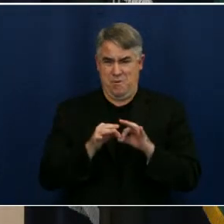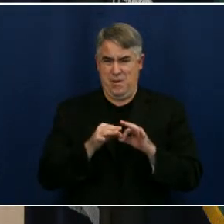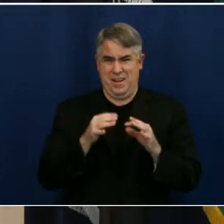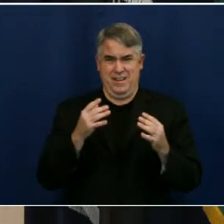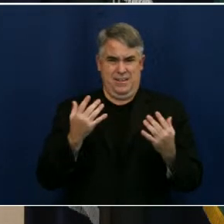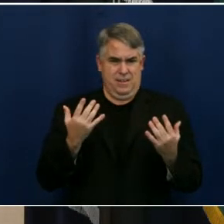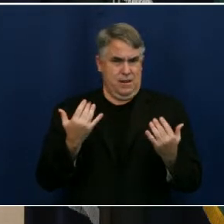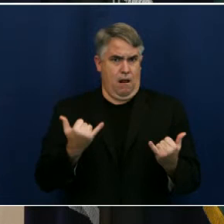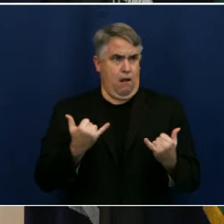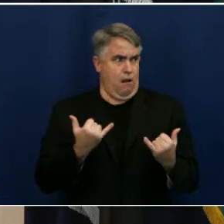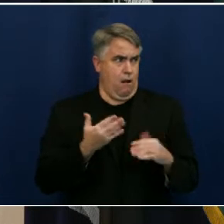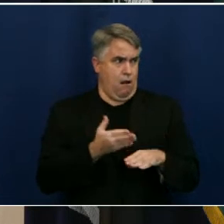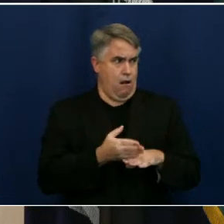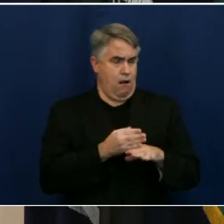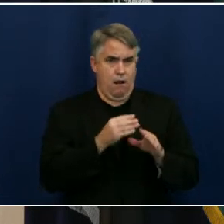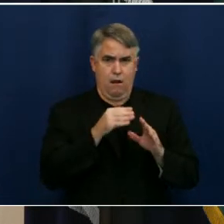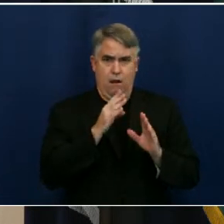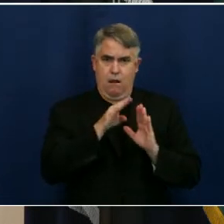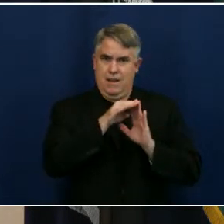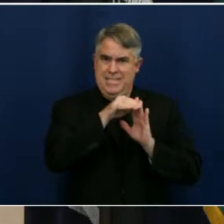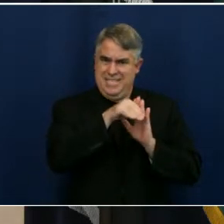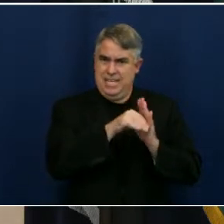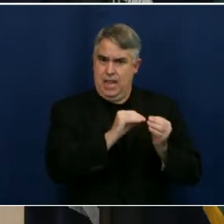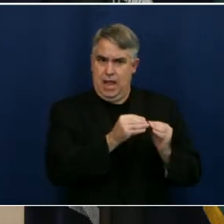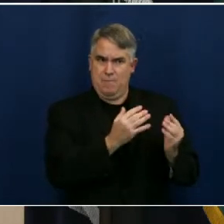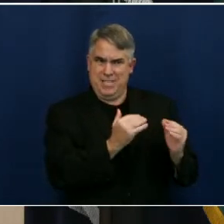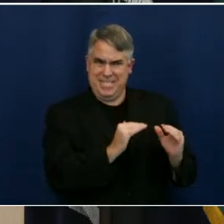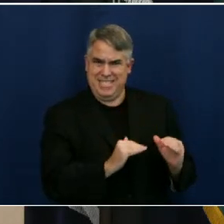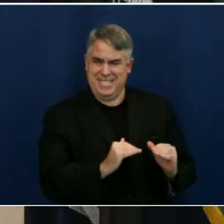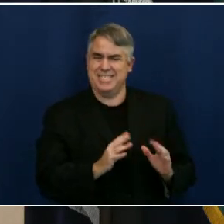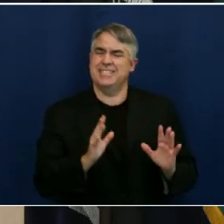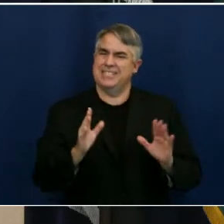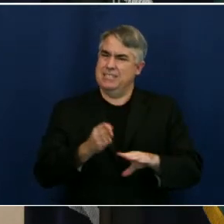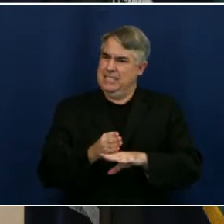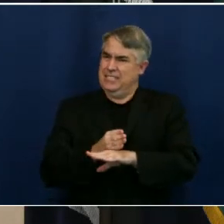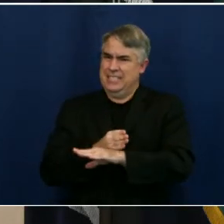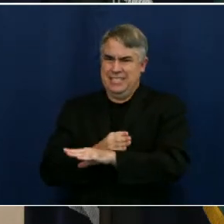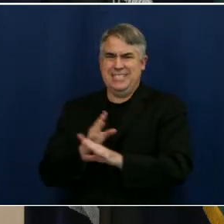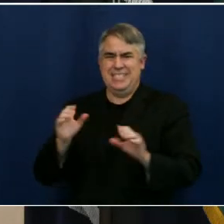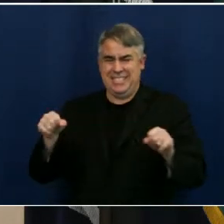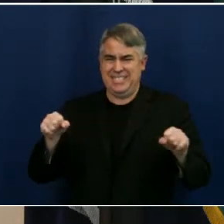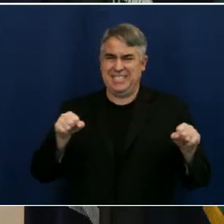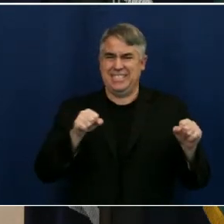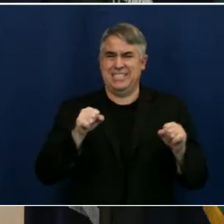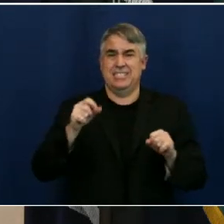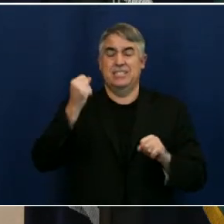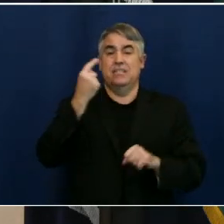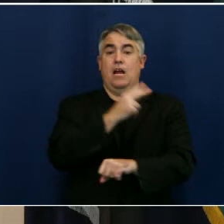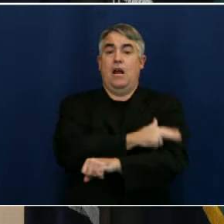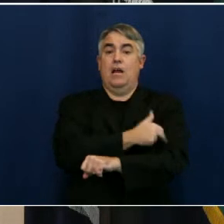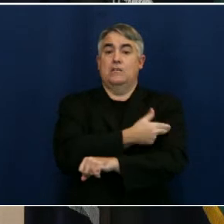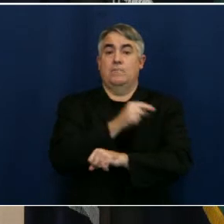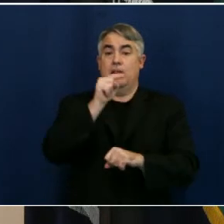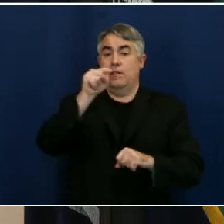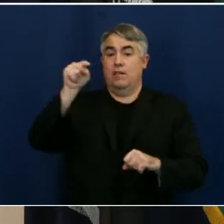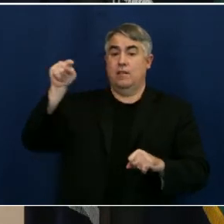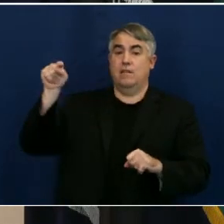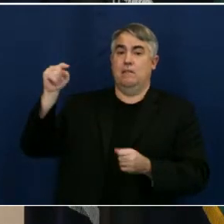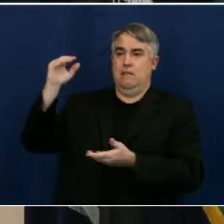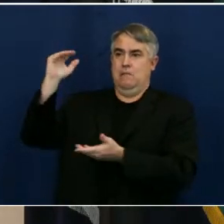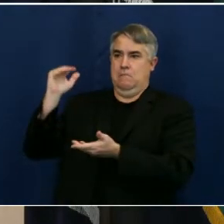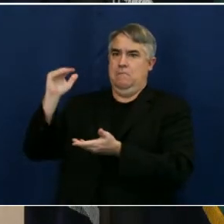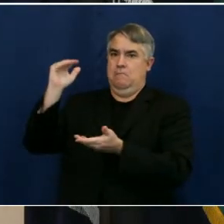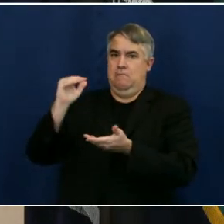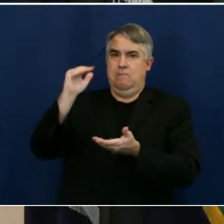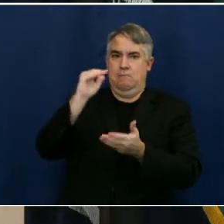We've seen some positive impact on our cases, very modest declines beginning in our hospitalizations. Our percentage of positive is improving.